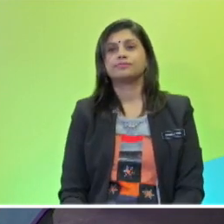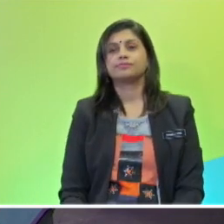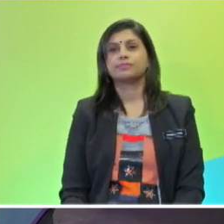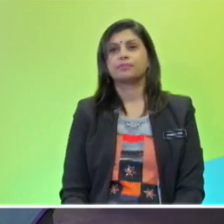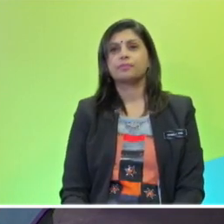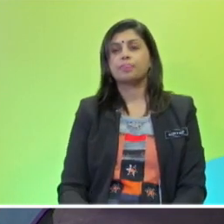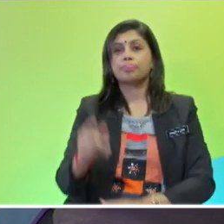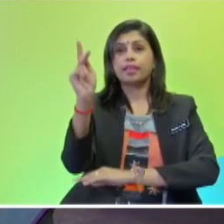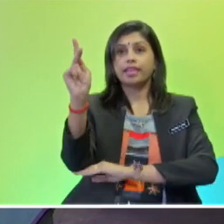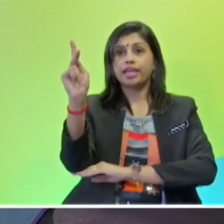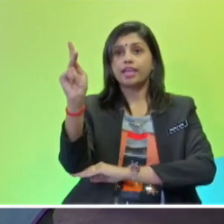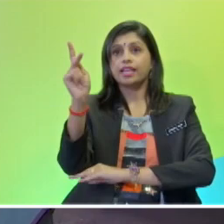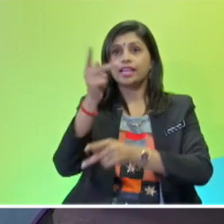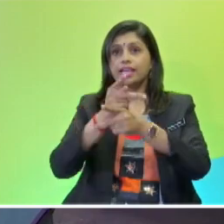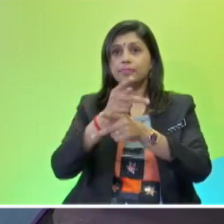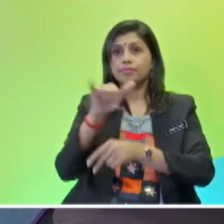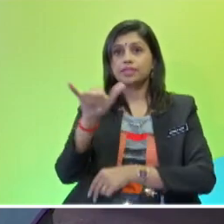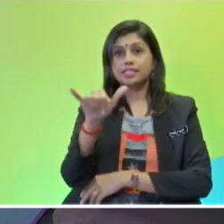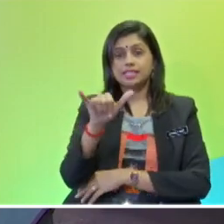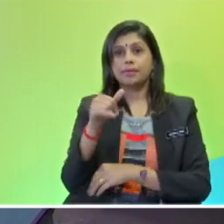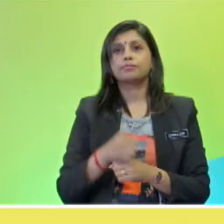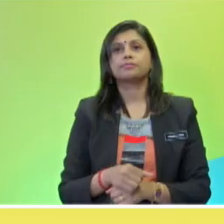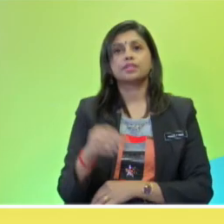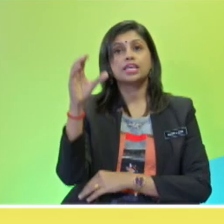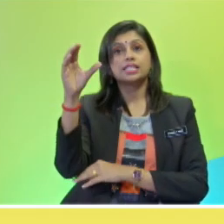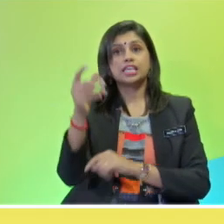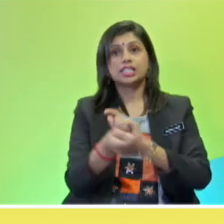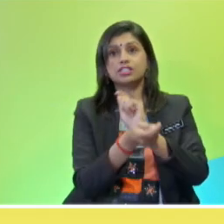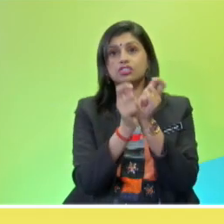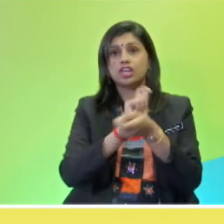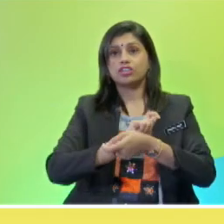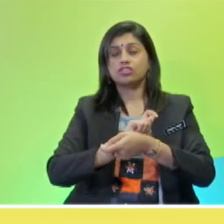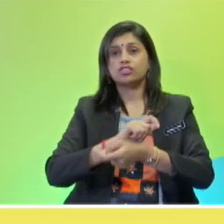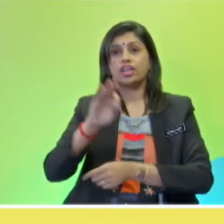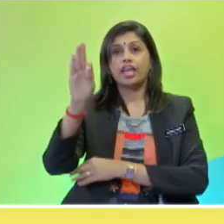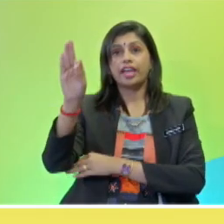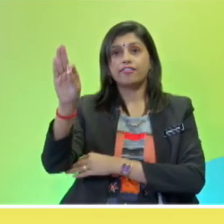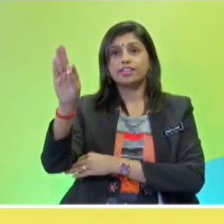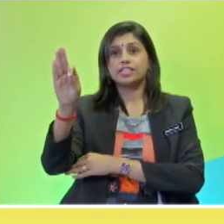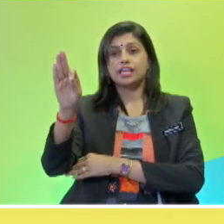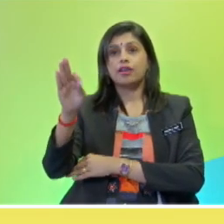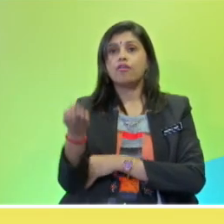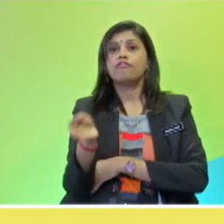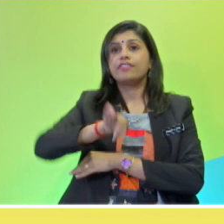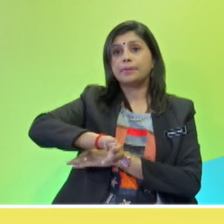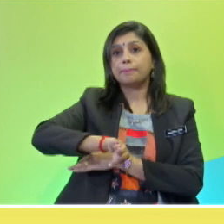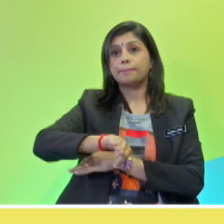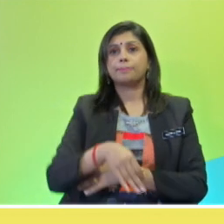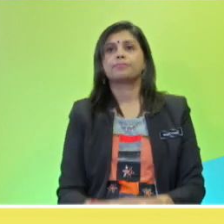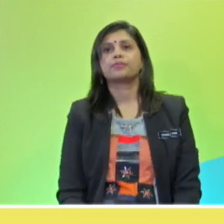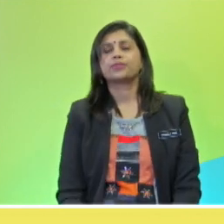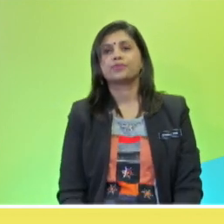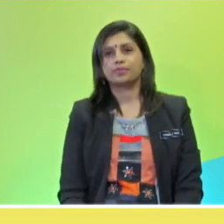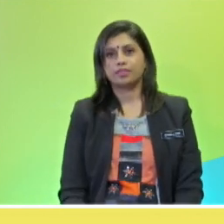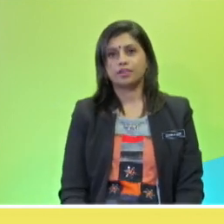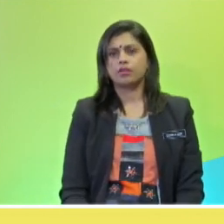K stand for keep the same. C stand for change. And F stand for flip. Okay. Okay, so what we are going to keep the same,